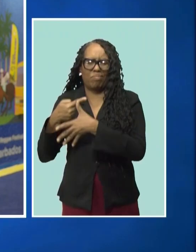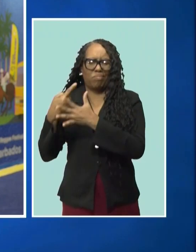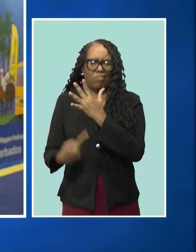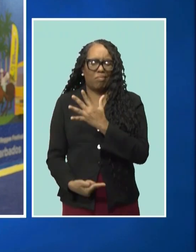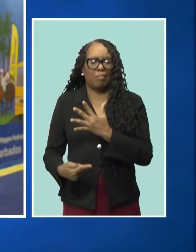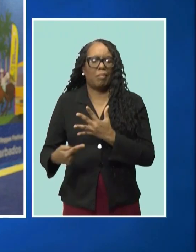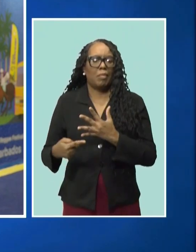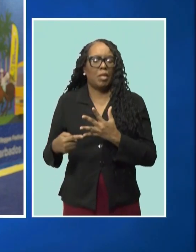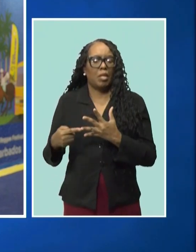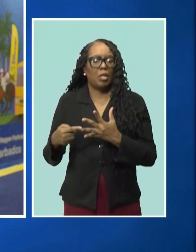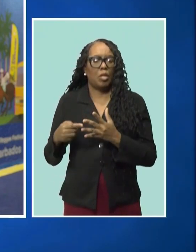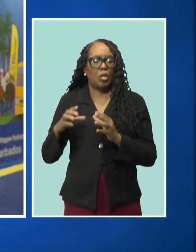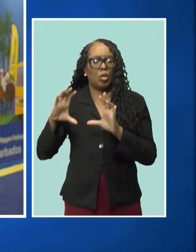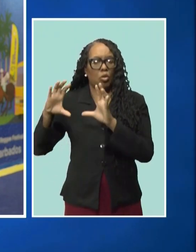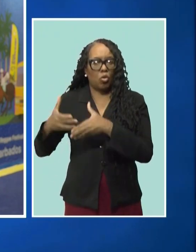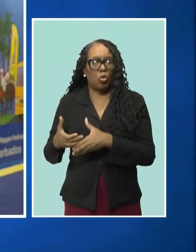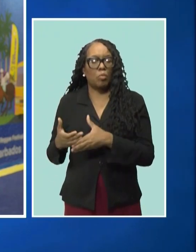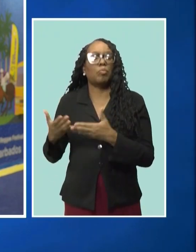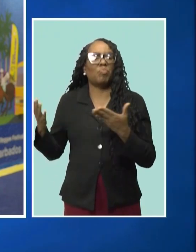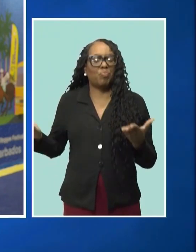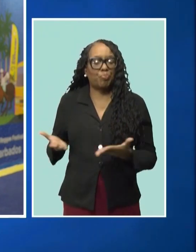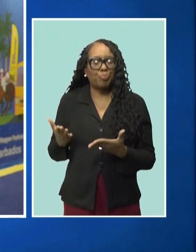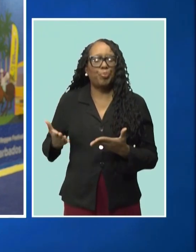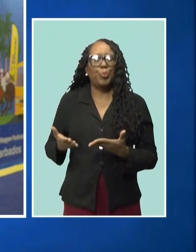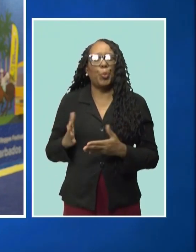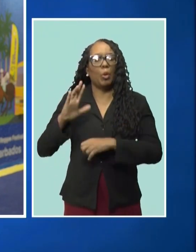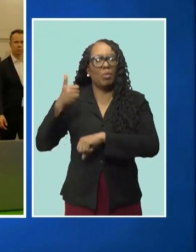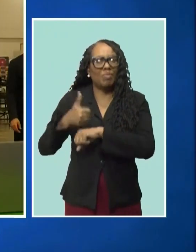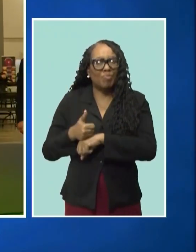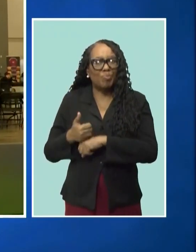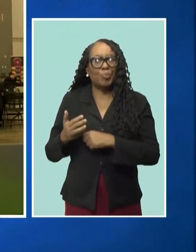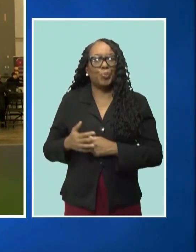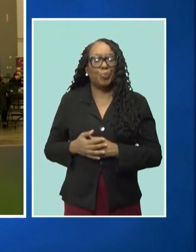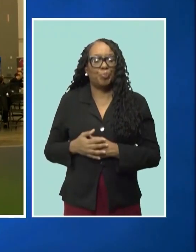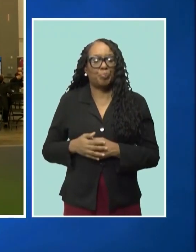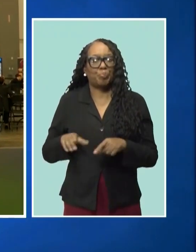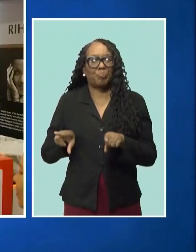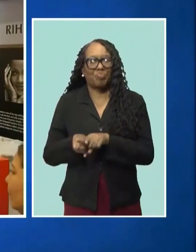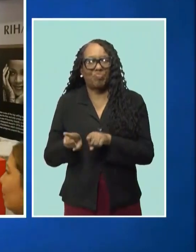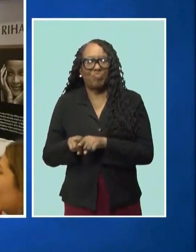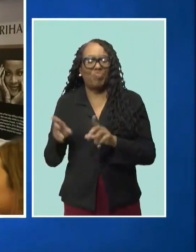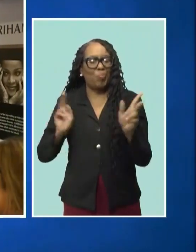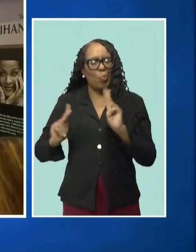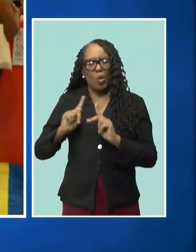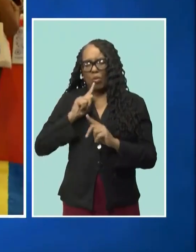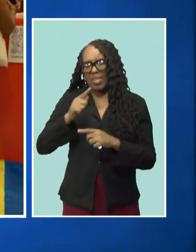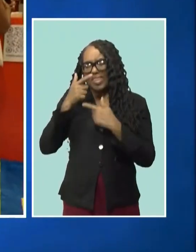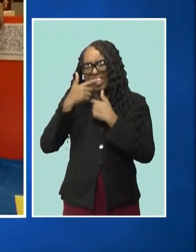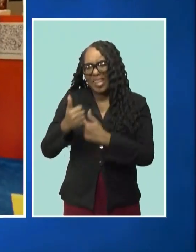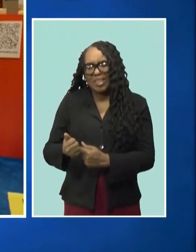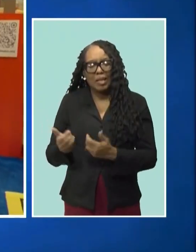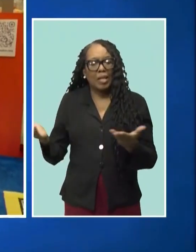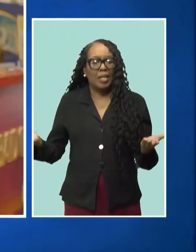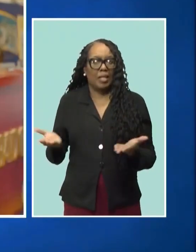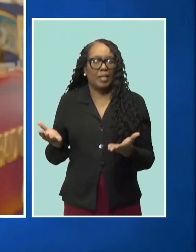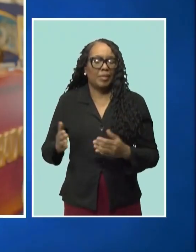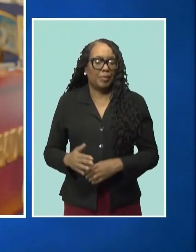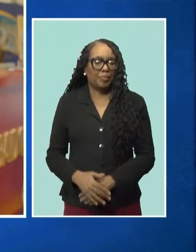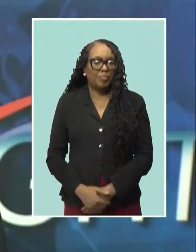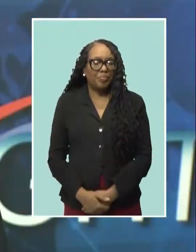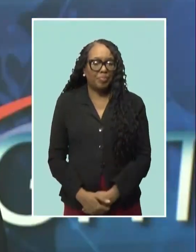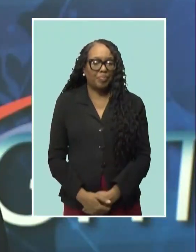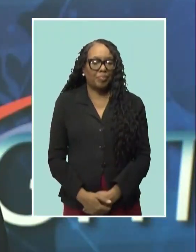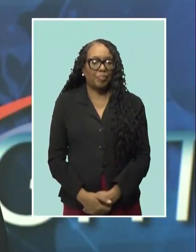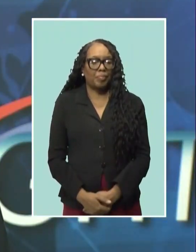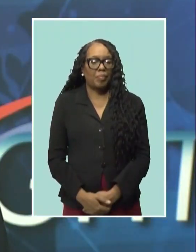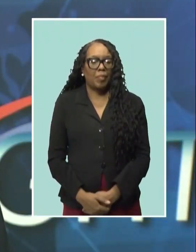in terms of our ground operators as well as the attractions joining us here at Sea Trade this year.